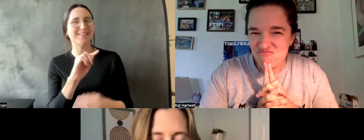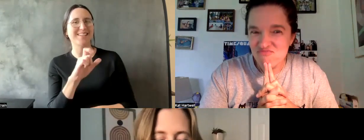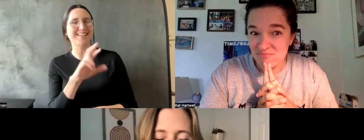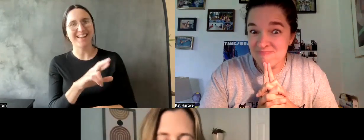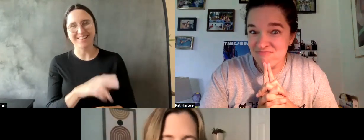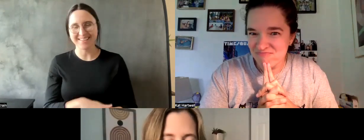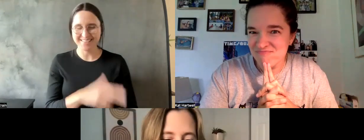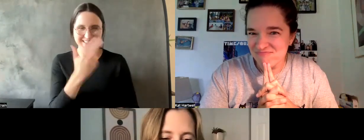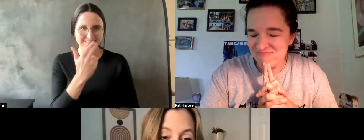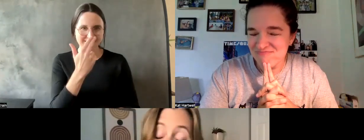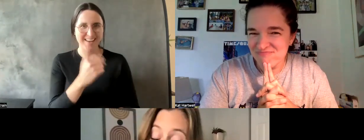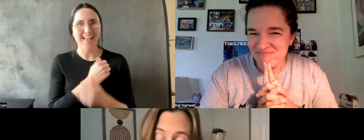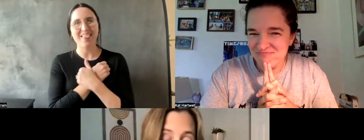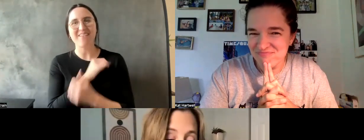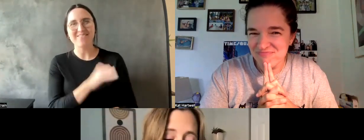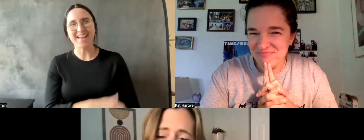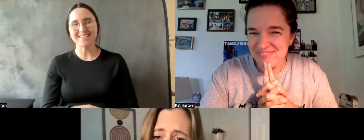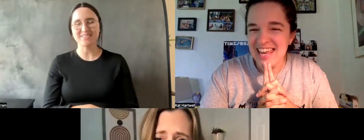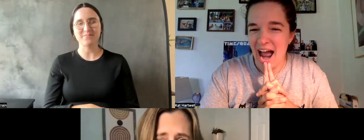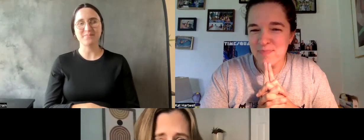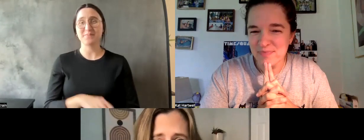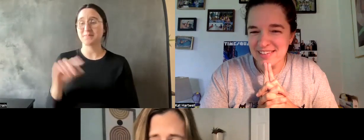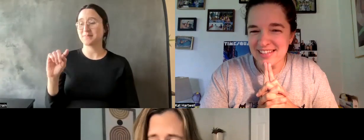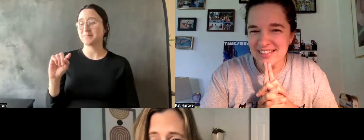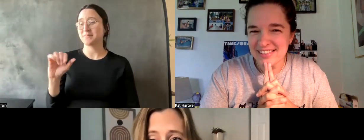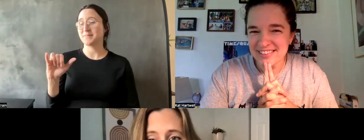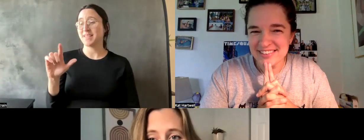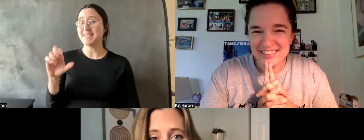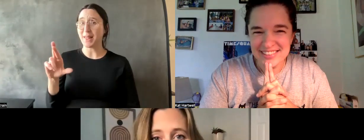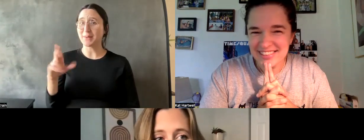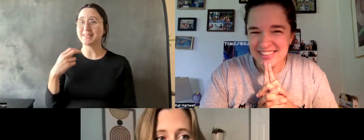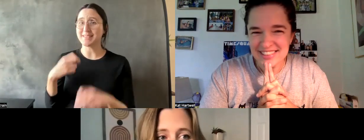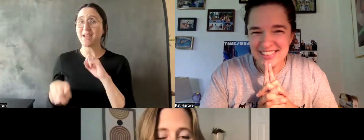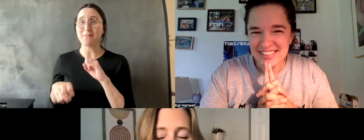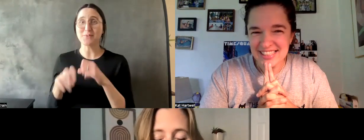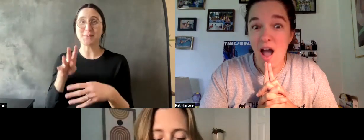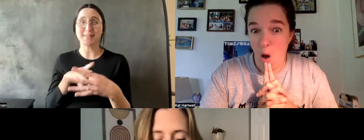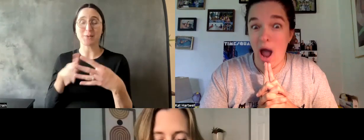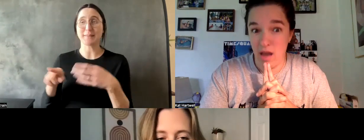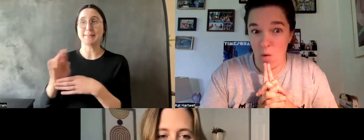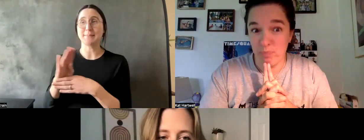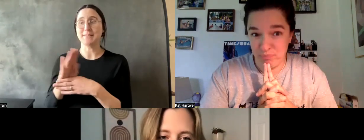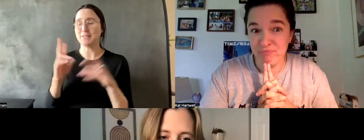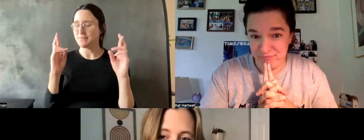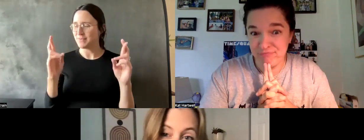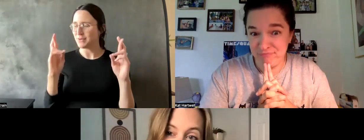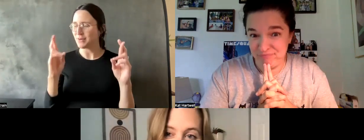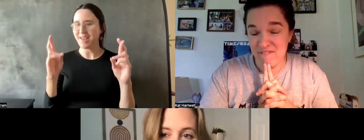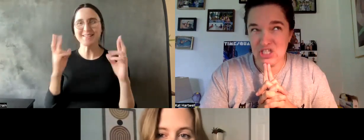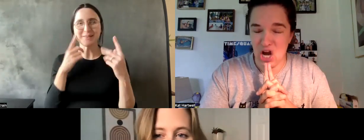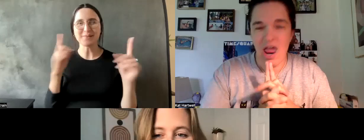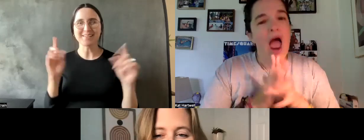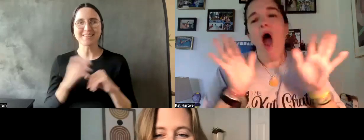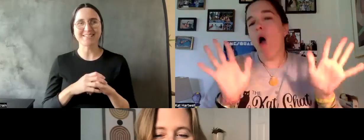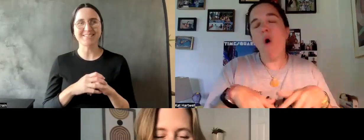I love it. I love it. We'll see. He's a hard one to nail down. So I don't know. Fingers crossed. Well, I know.